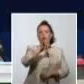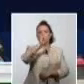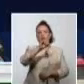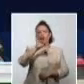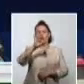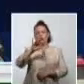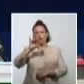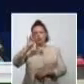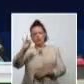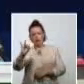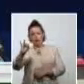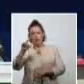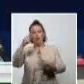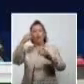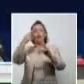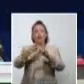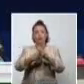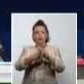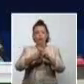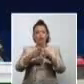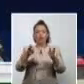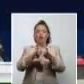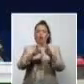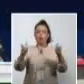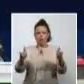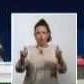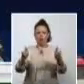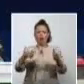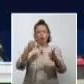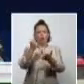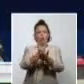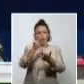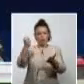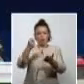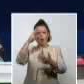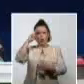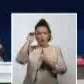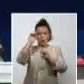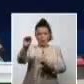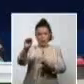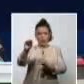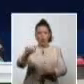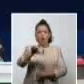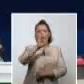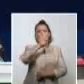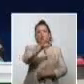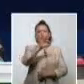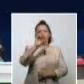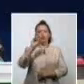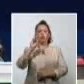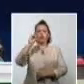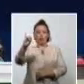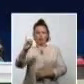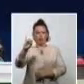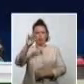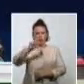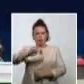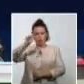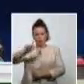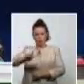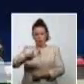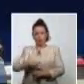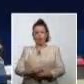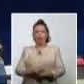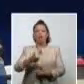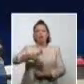either because they have recovered after having tested positive, and others because they test negative, and it doesn't make any sense to